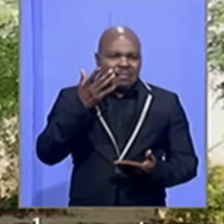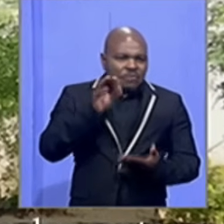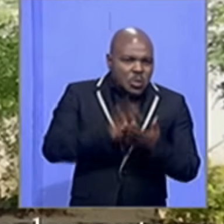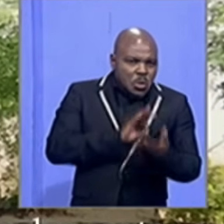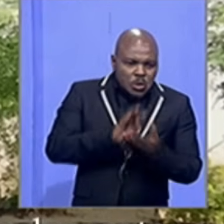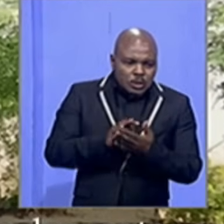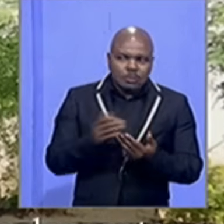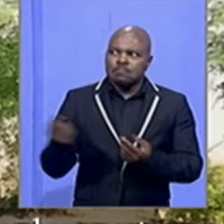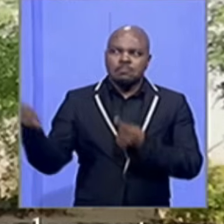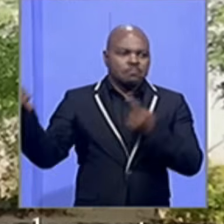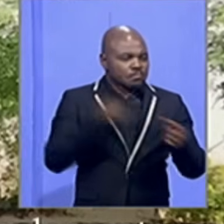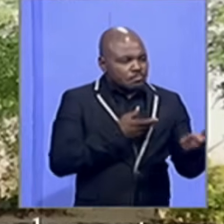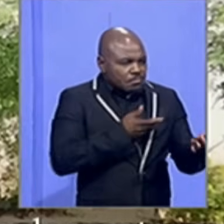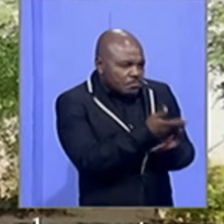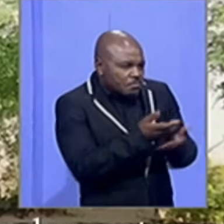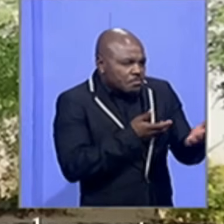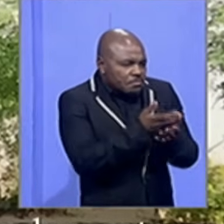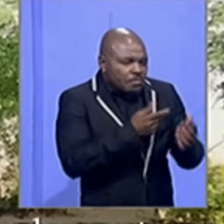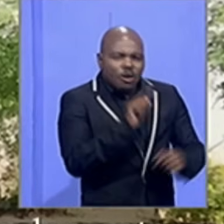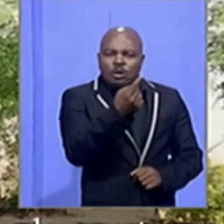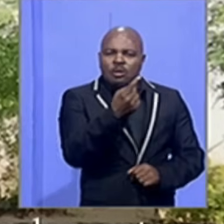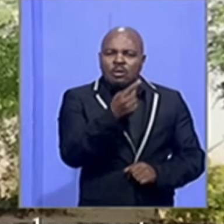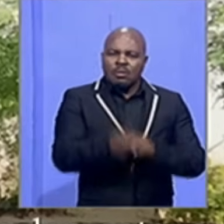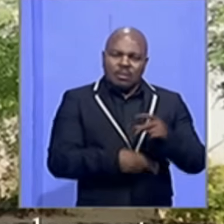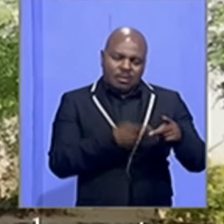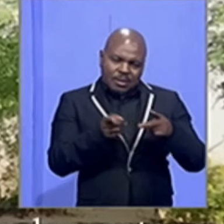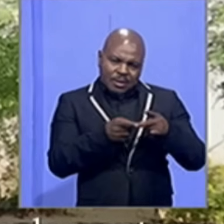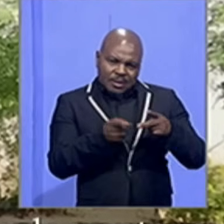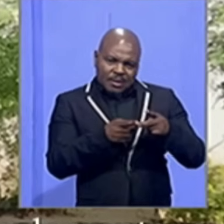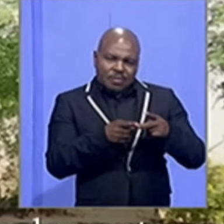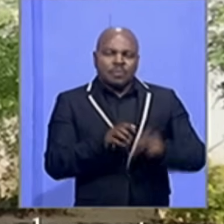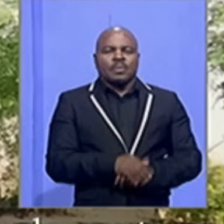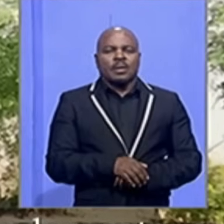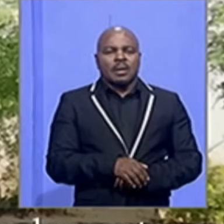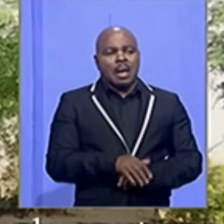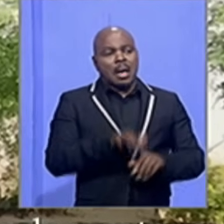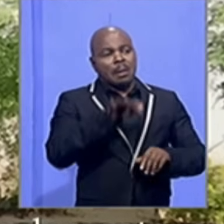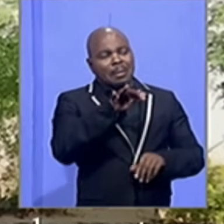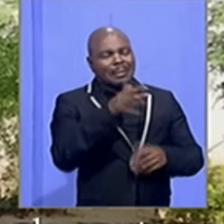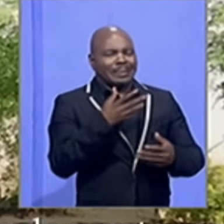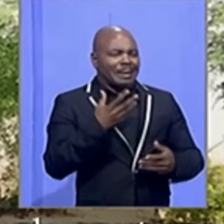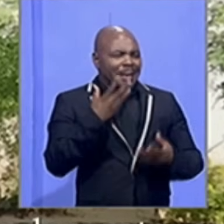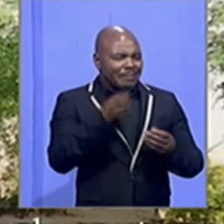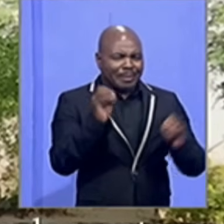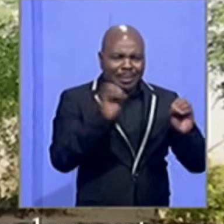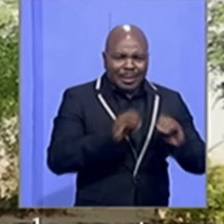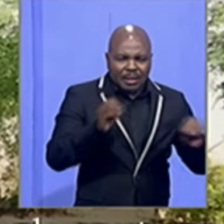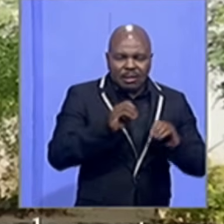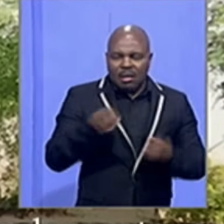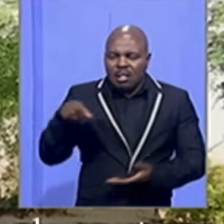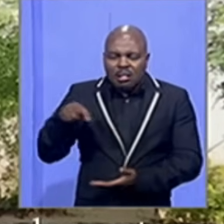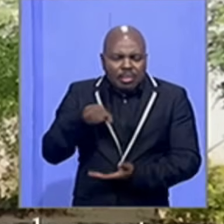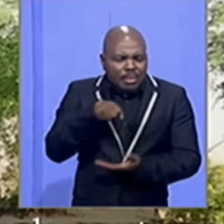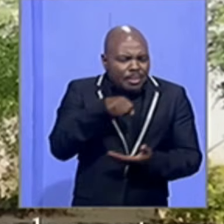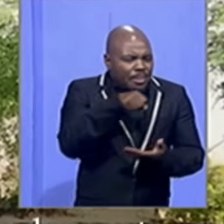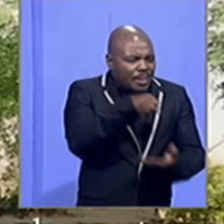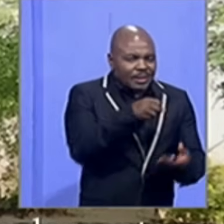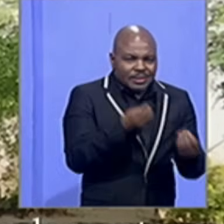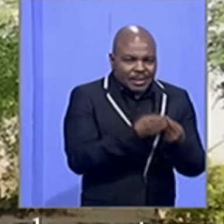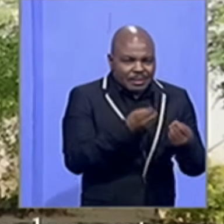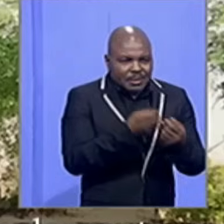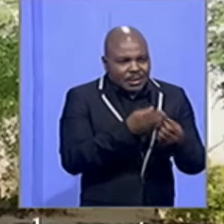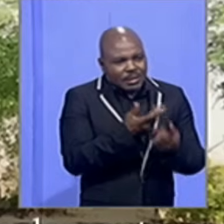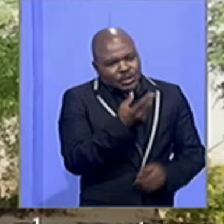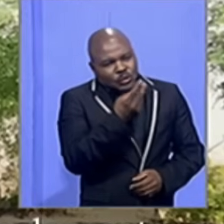banyaka di vote fela ba tla ka nako ela le goreng ba tseba gore batho ga bana selo o tla mola a tshwerenyana ntwe e itseng a re mona ke